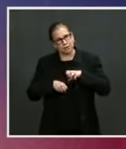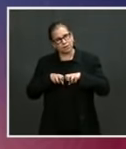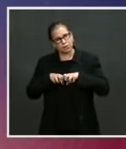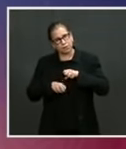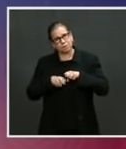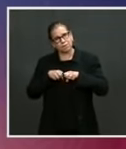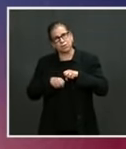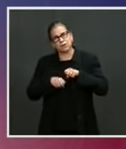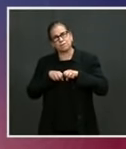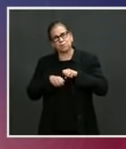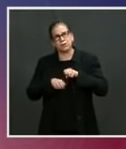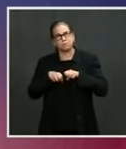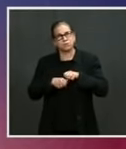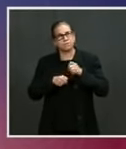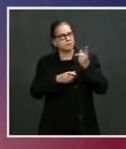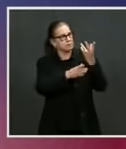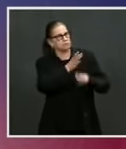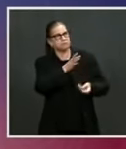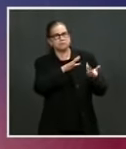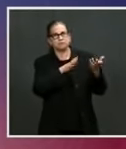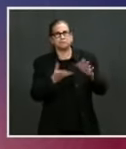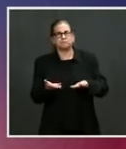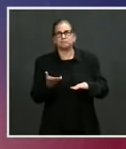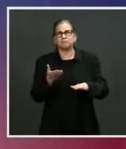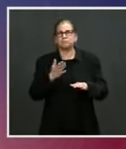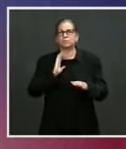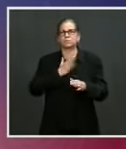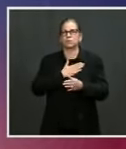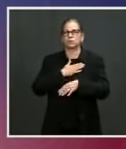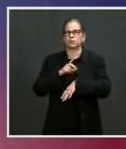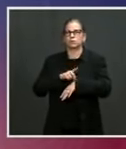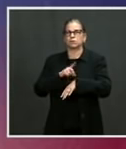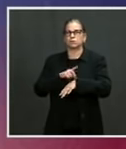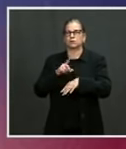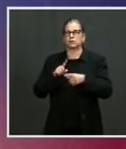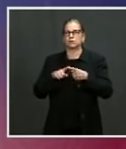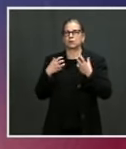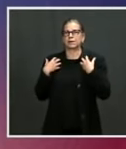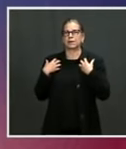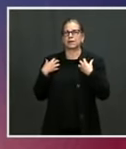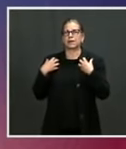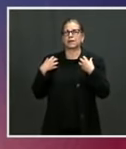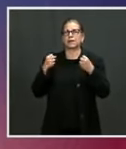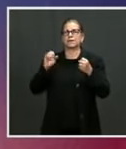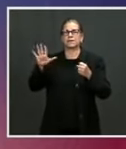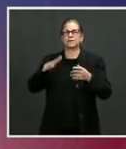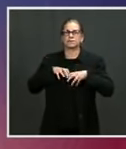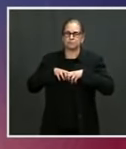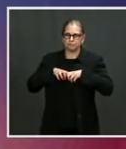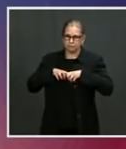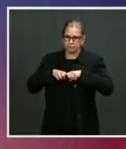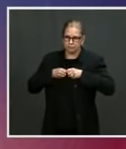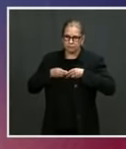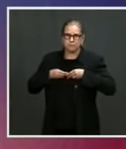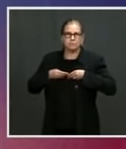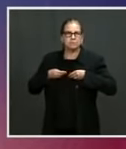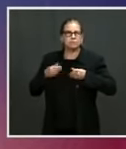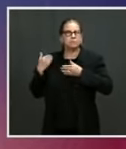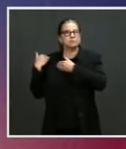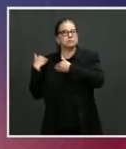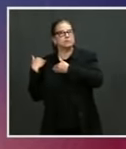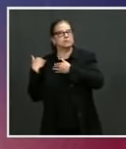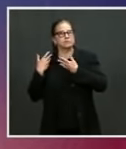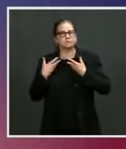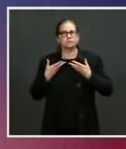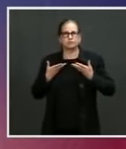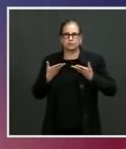sacred duty to do more to ease the burden that they shoulder on Memorial Day and